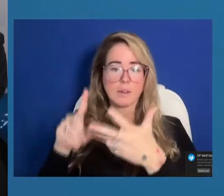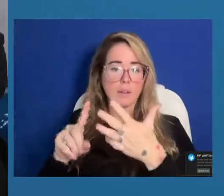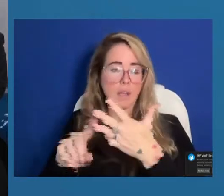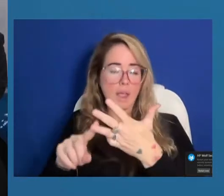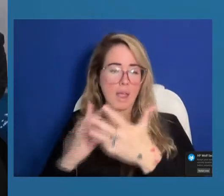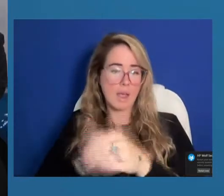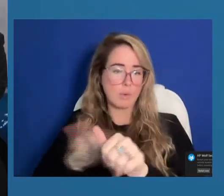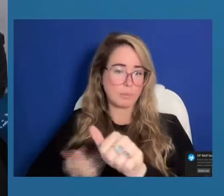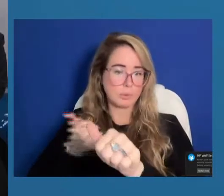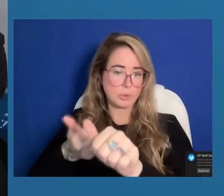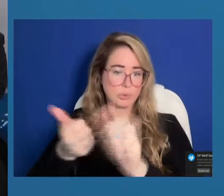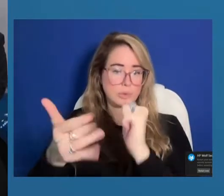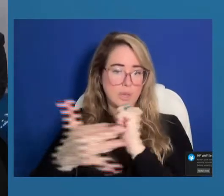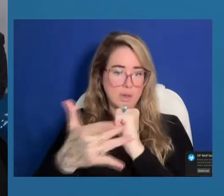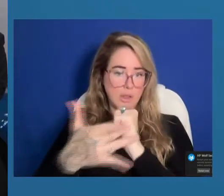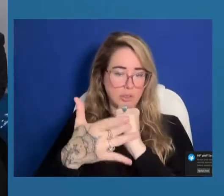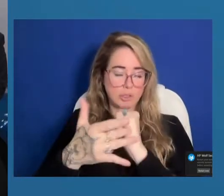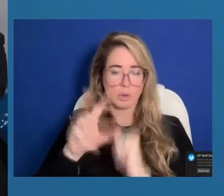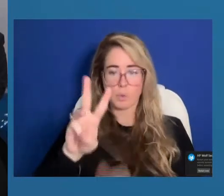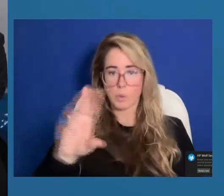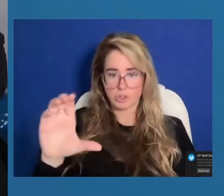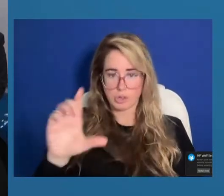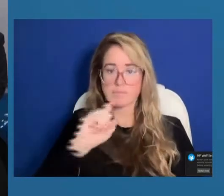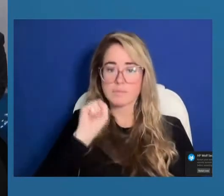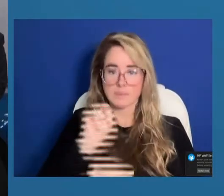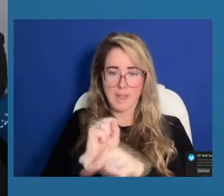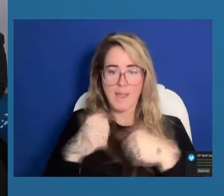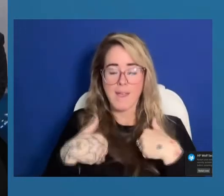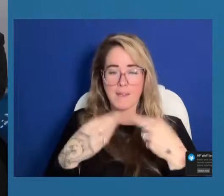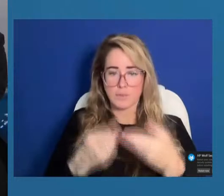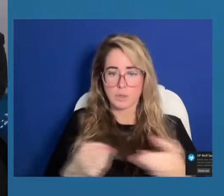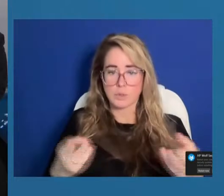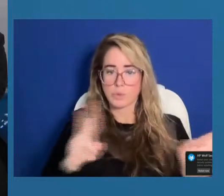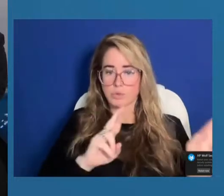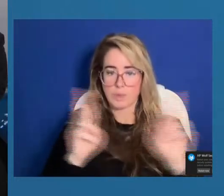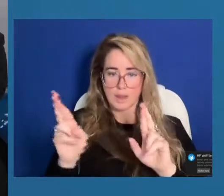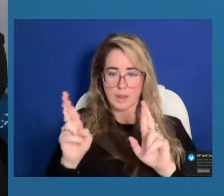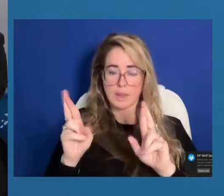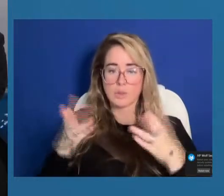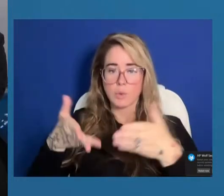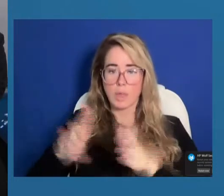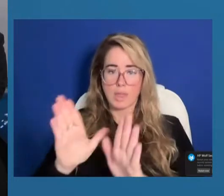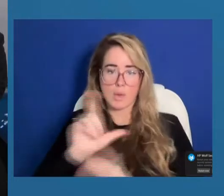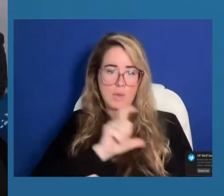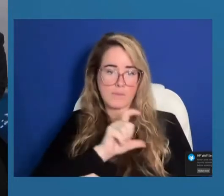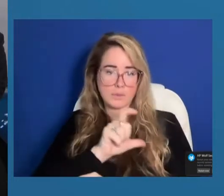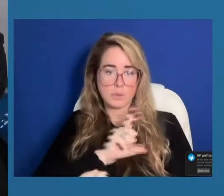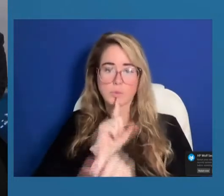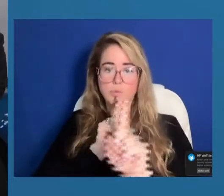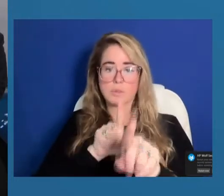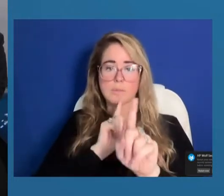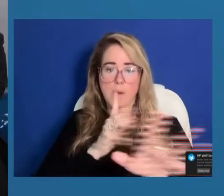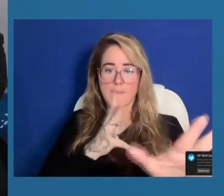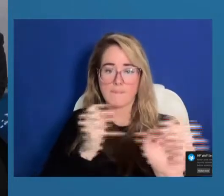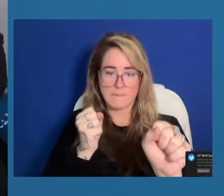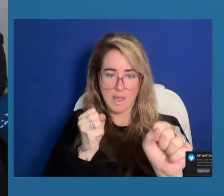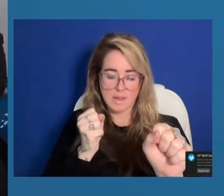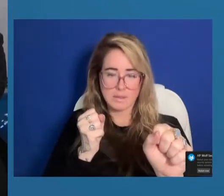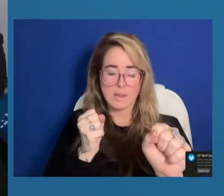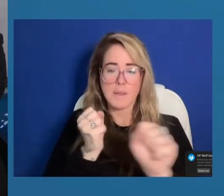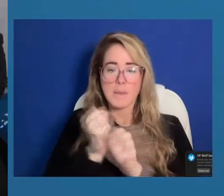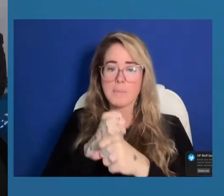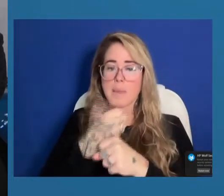technology, Westchester has the resources that allow our officers to respond faster, make